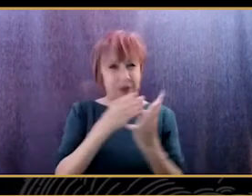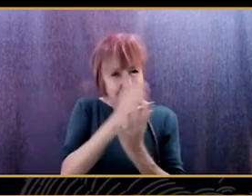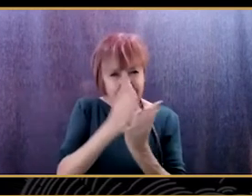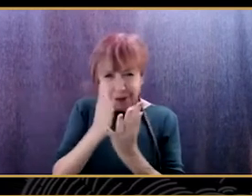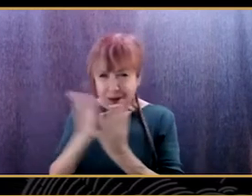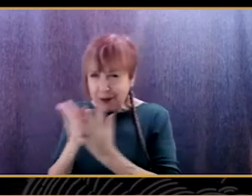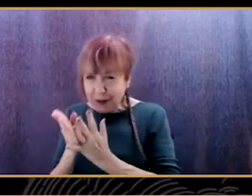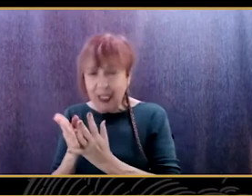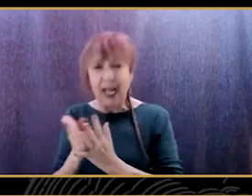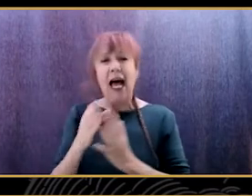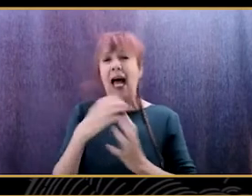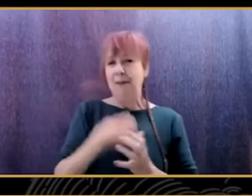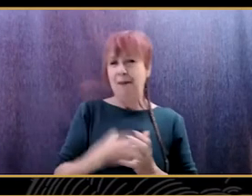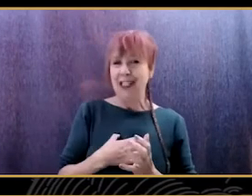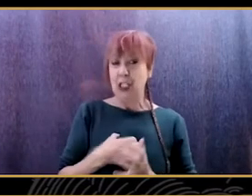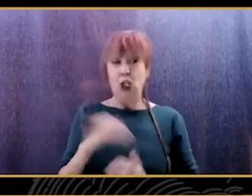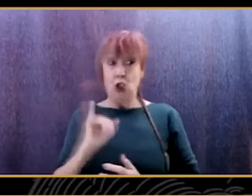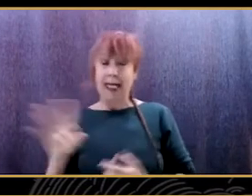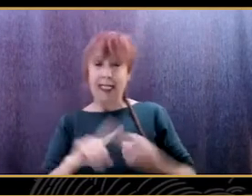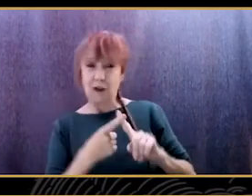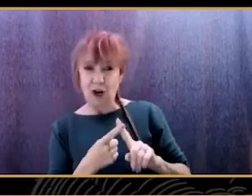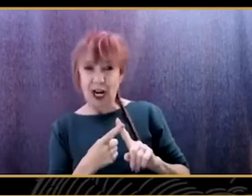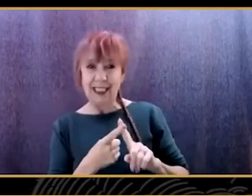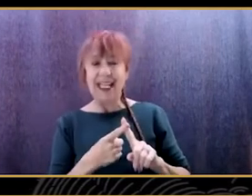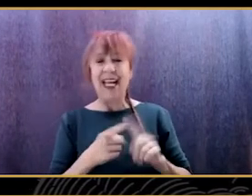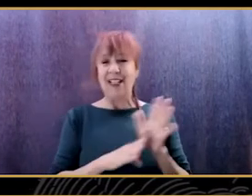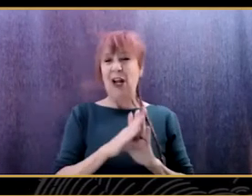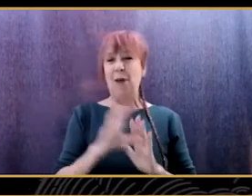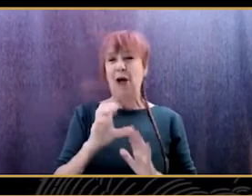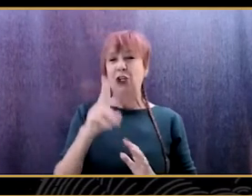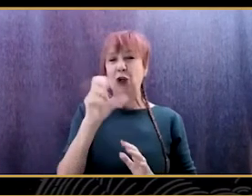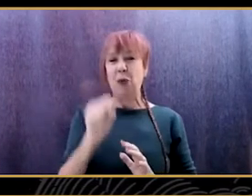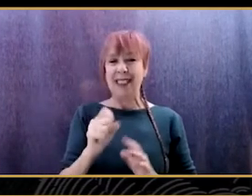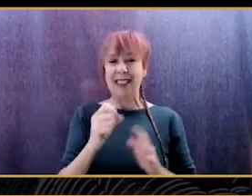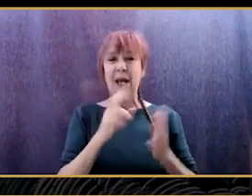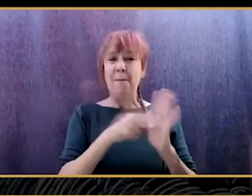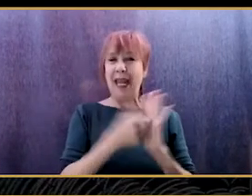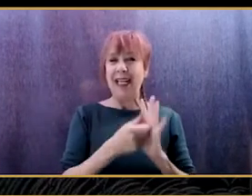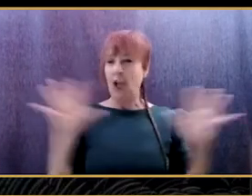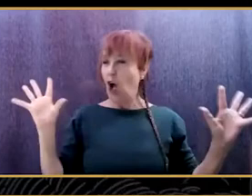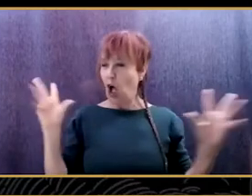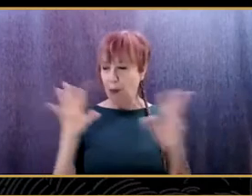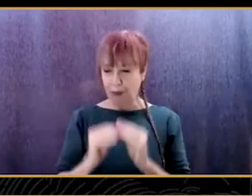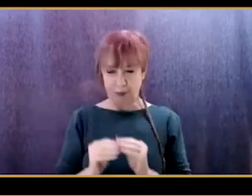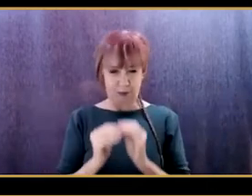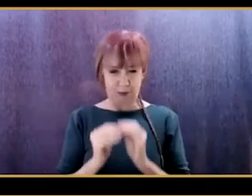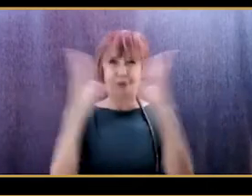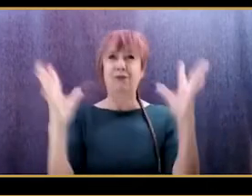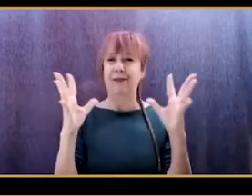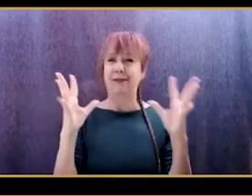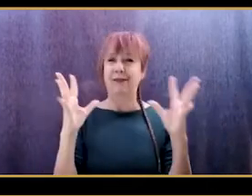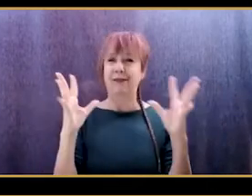which, like his friend's development of cubist painting, cohere into a sum larger than their parts. Cover